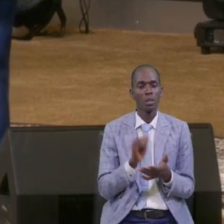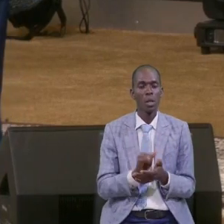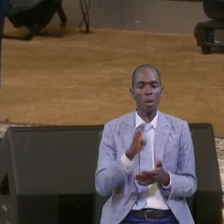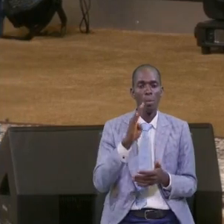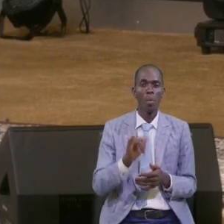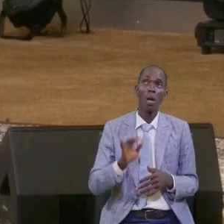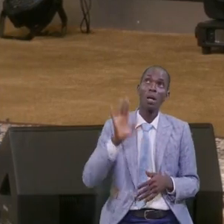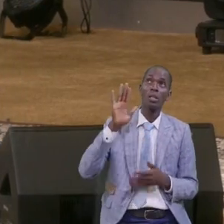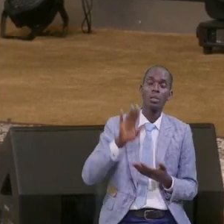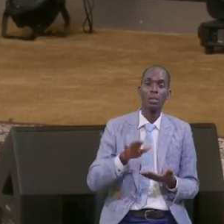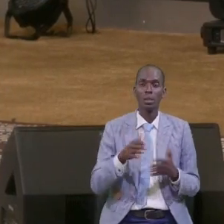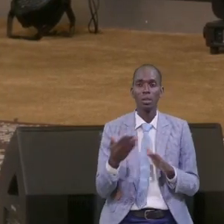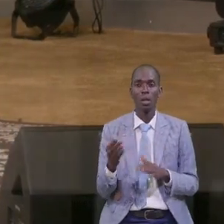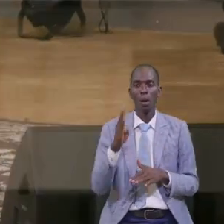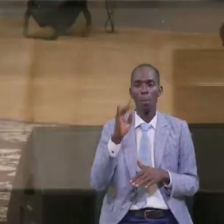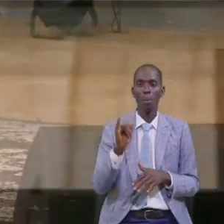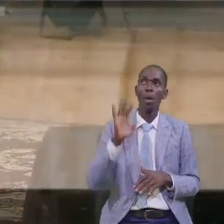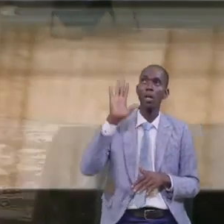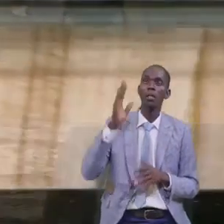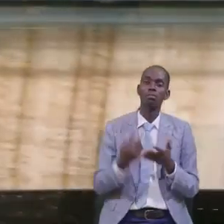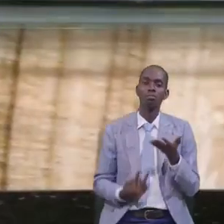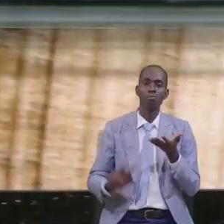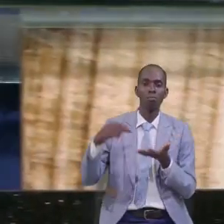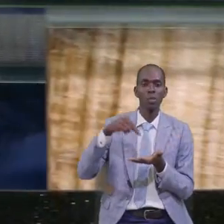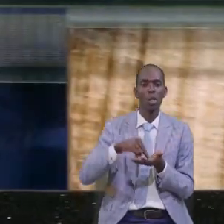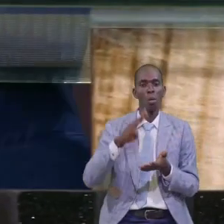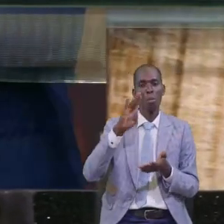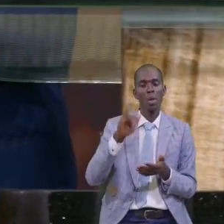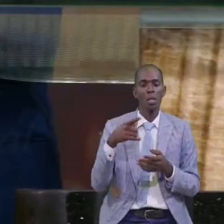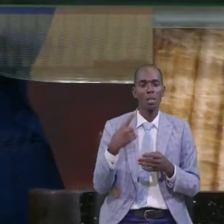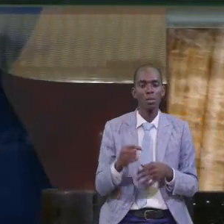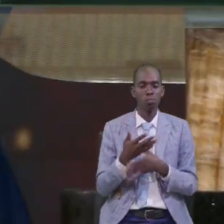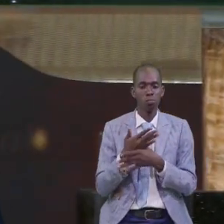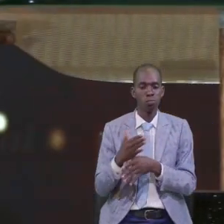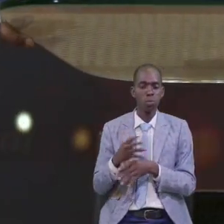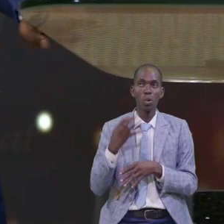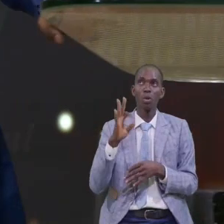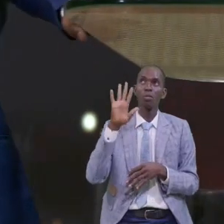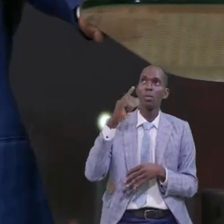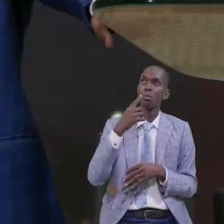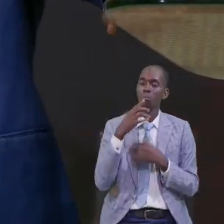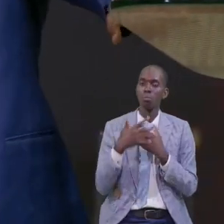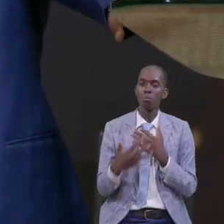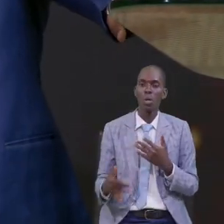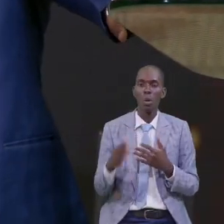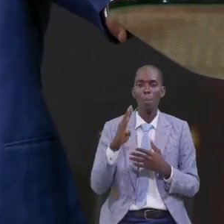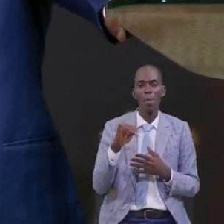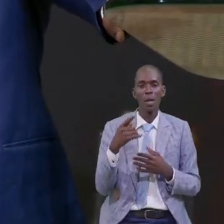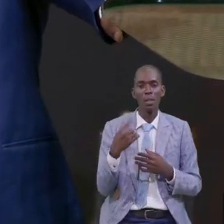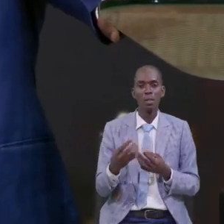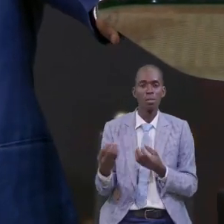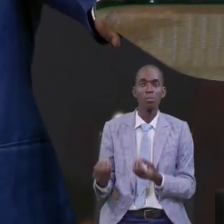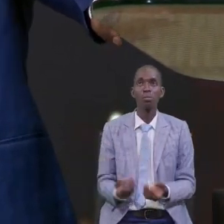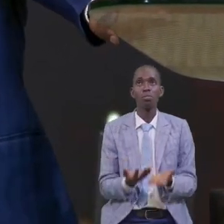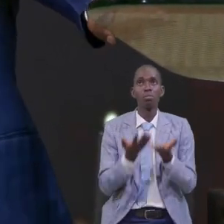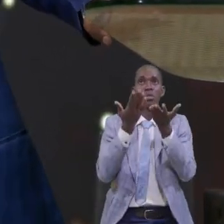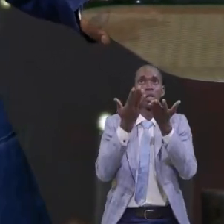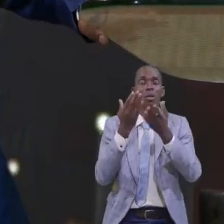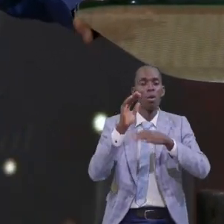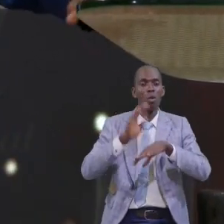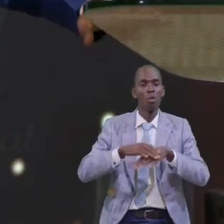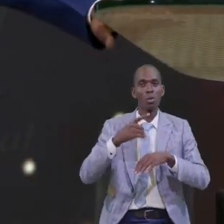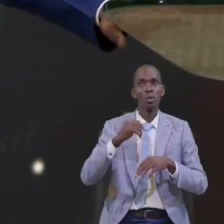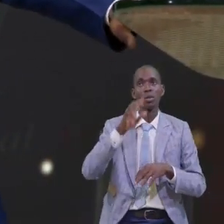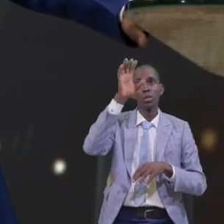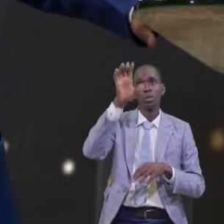death, by his resurrection, by the shedding of his blood, by his sacrifice on the cross of